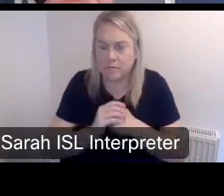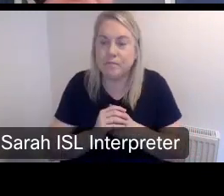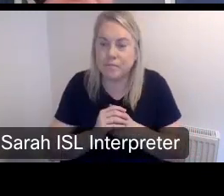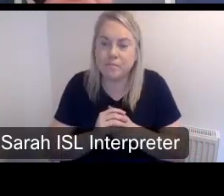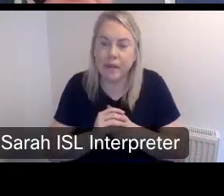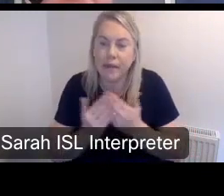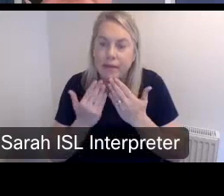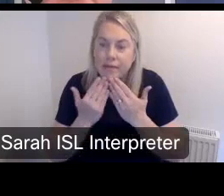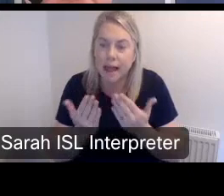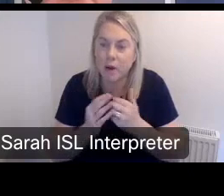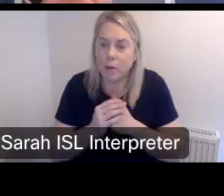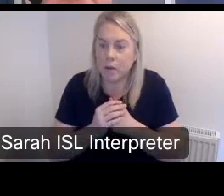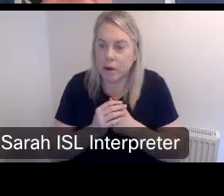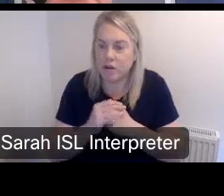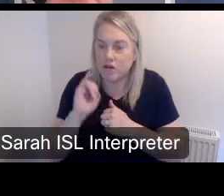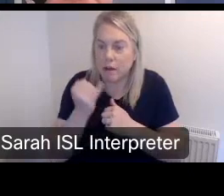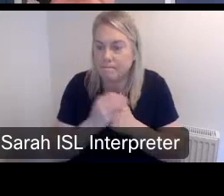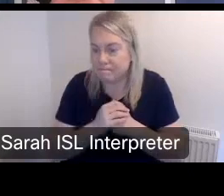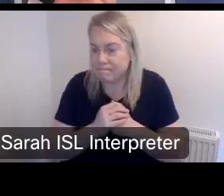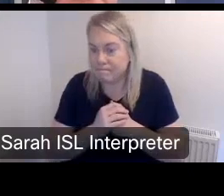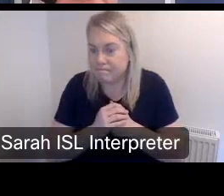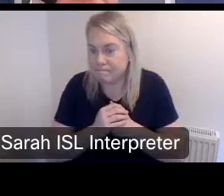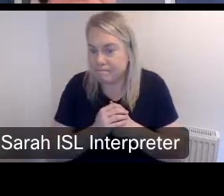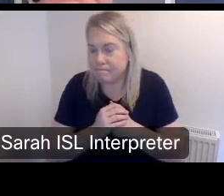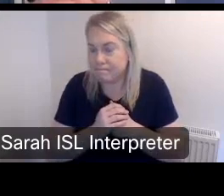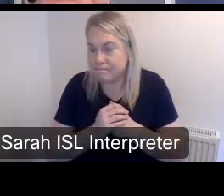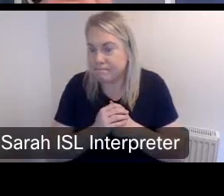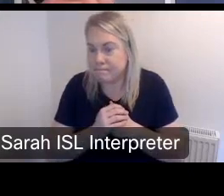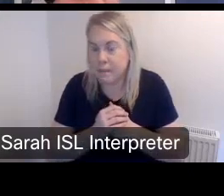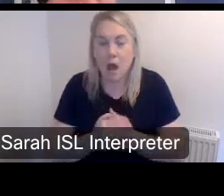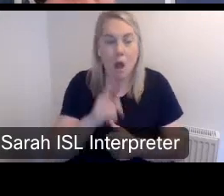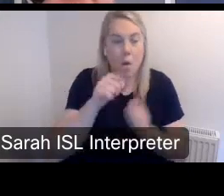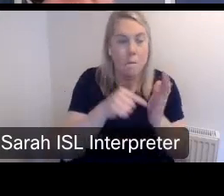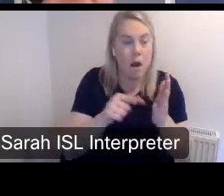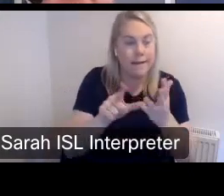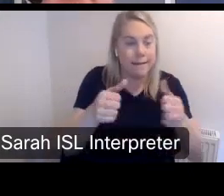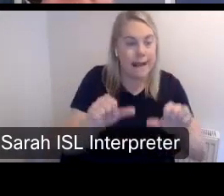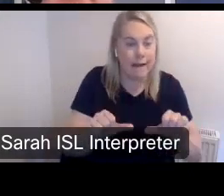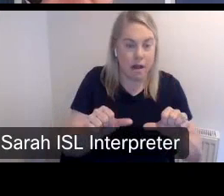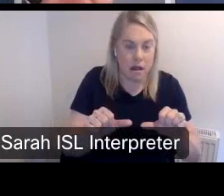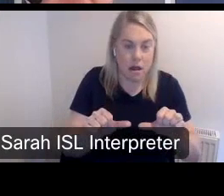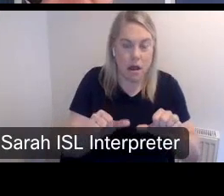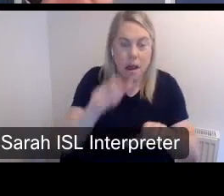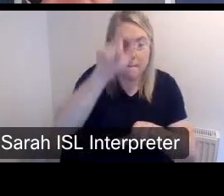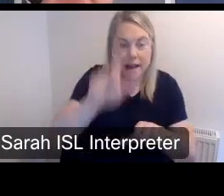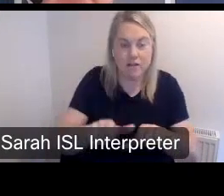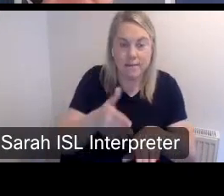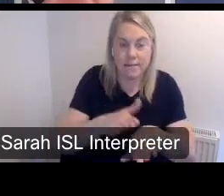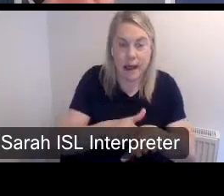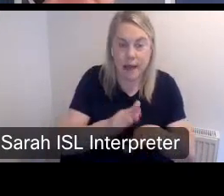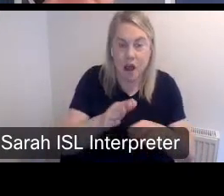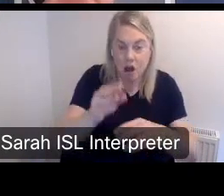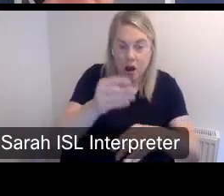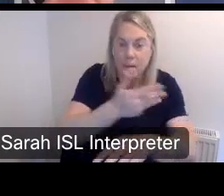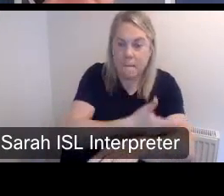insightful. The next one, 1.7, patient death due to transfusion of AVO incompatible blood or